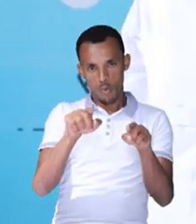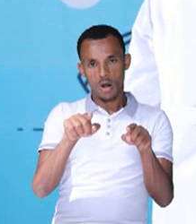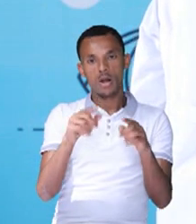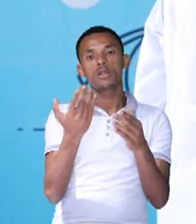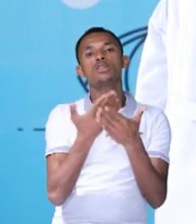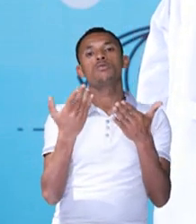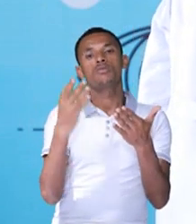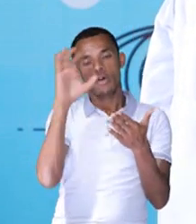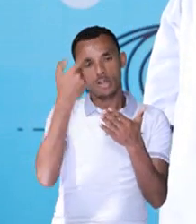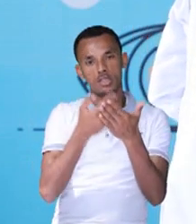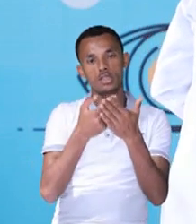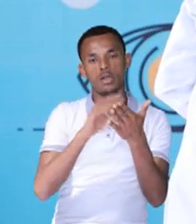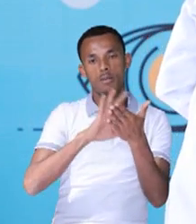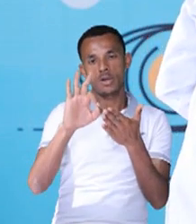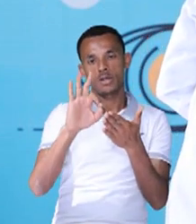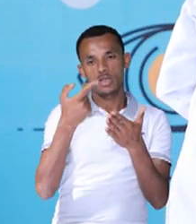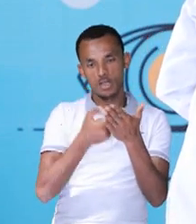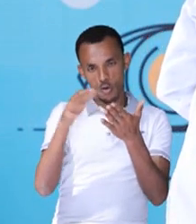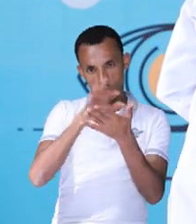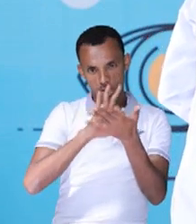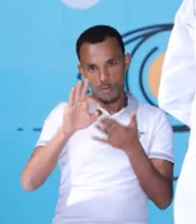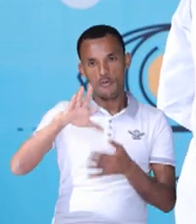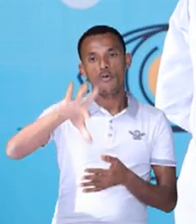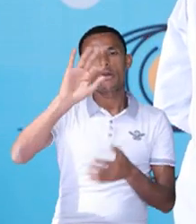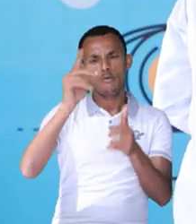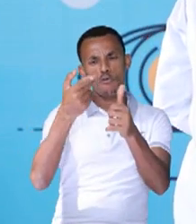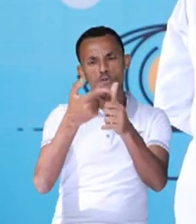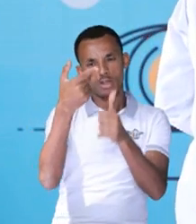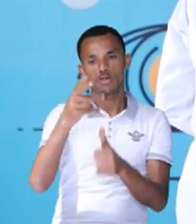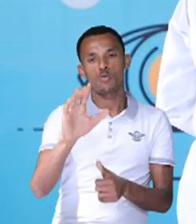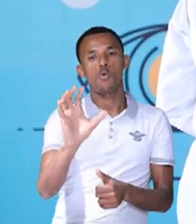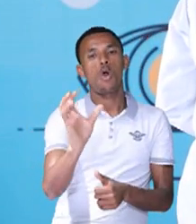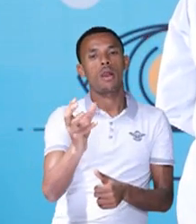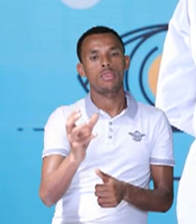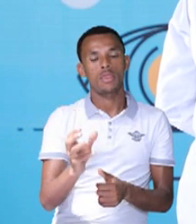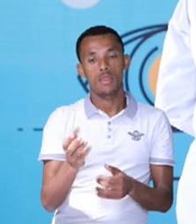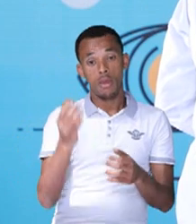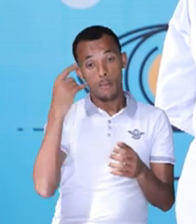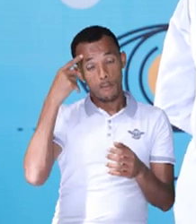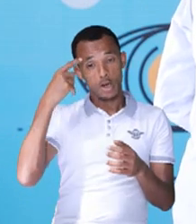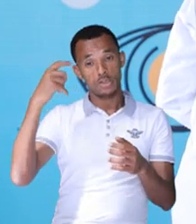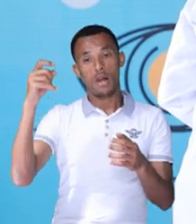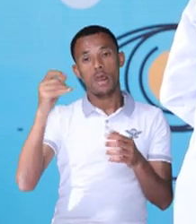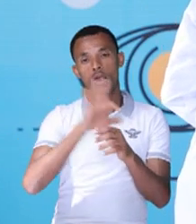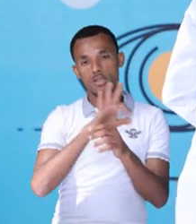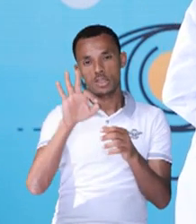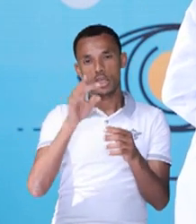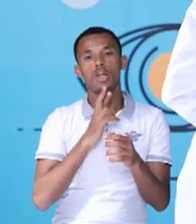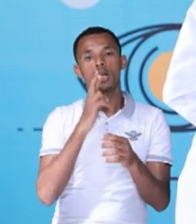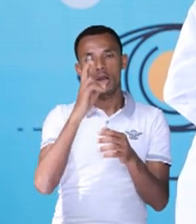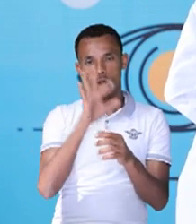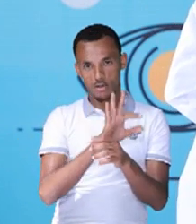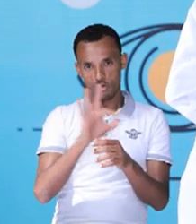this complex number? This complex number, it is found in the first quadrant. Imaginary axis, you have real